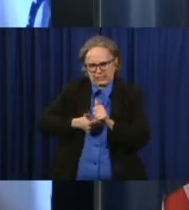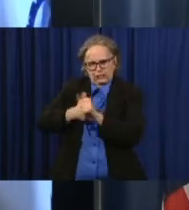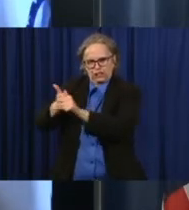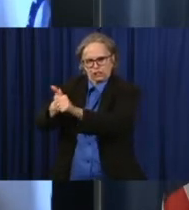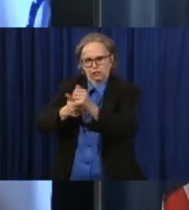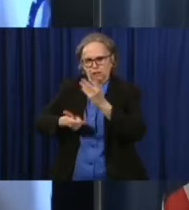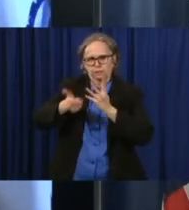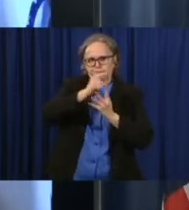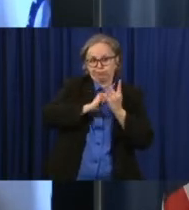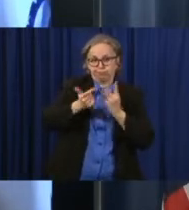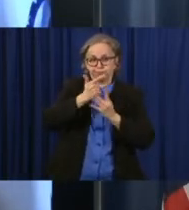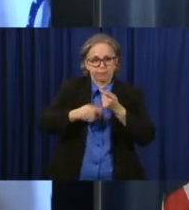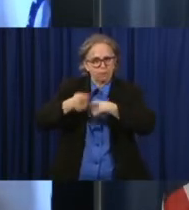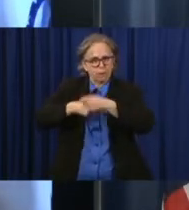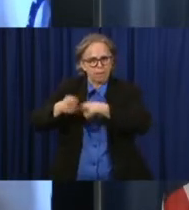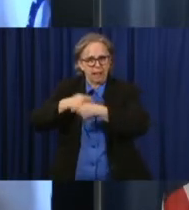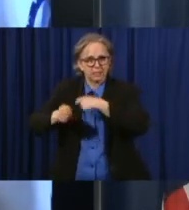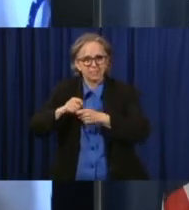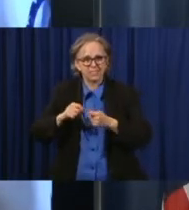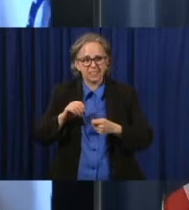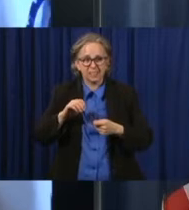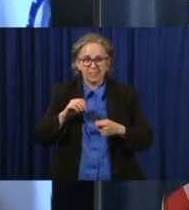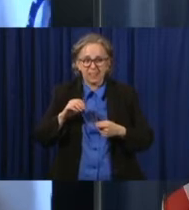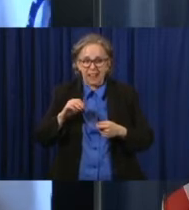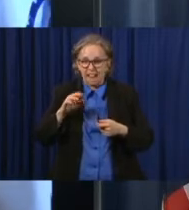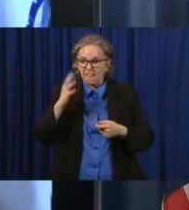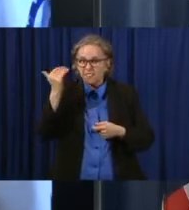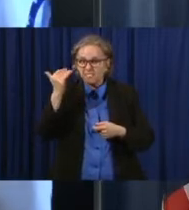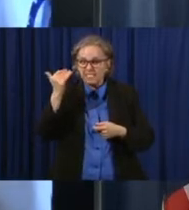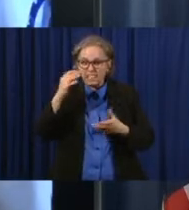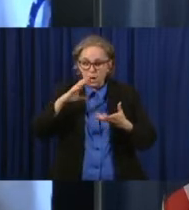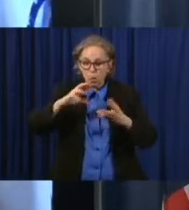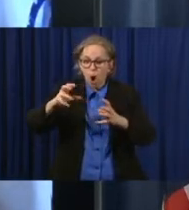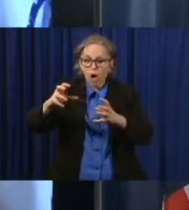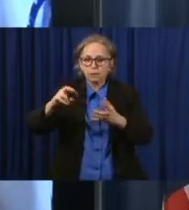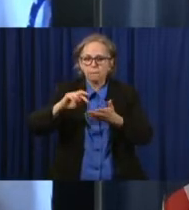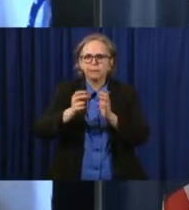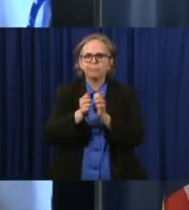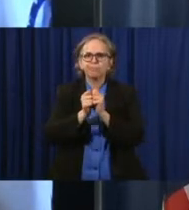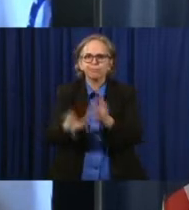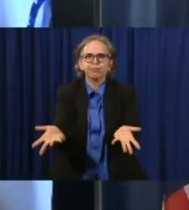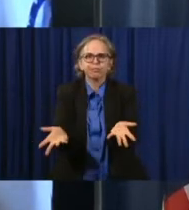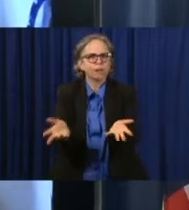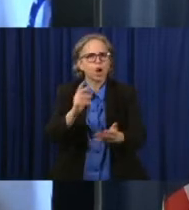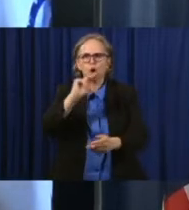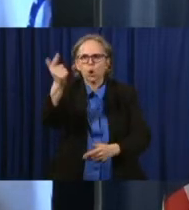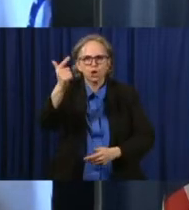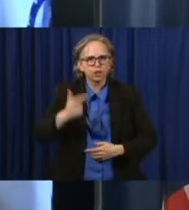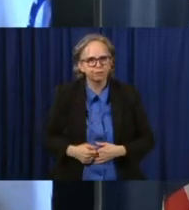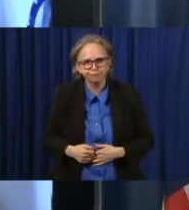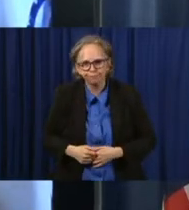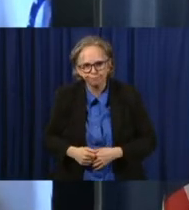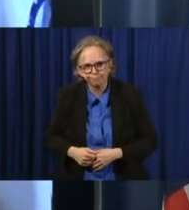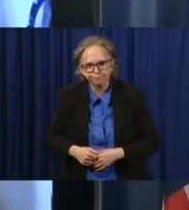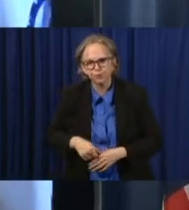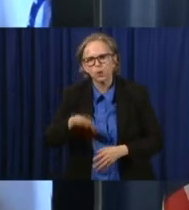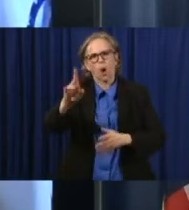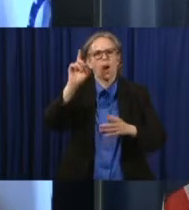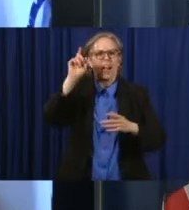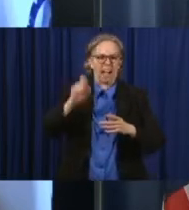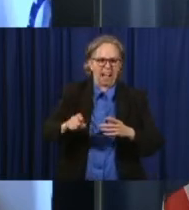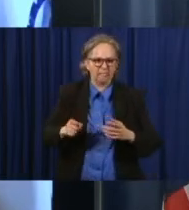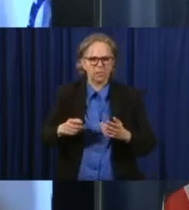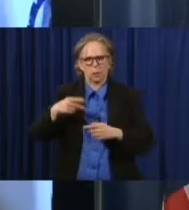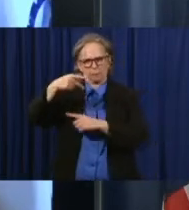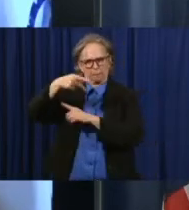washes. I think that the problem with PPE, and the reason you hear so much about it, is because not everyone agrees